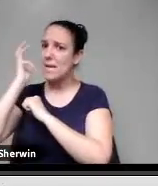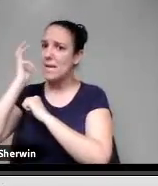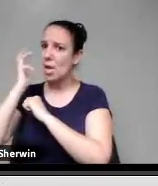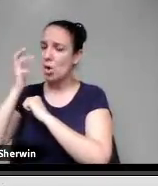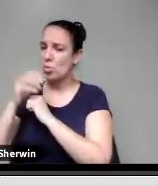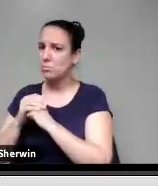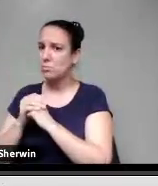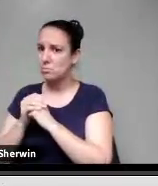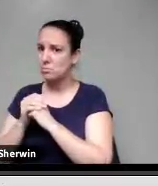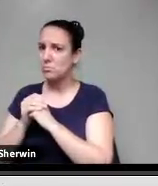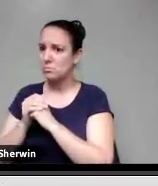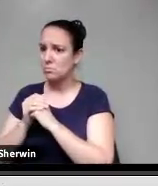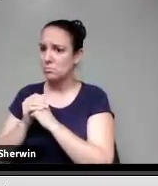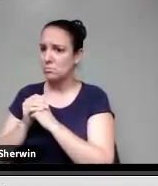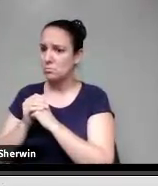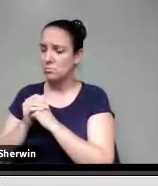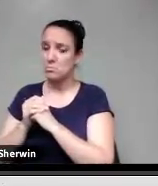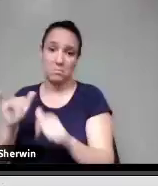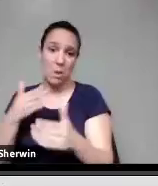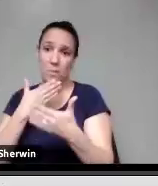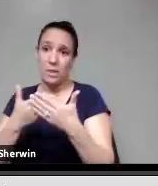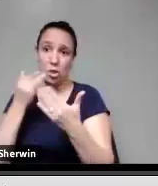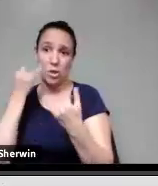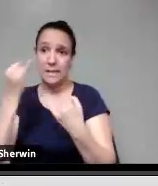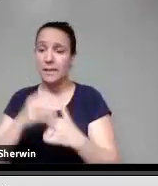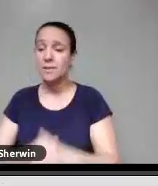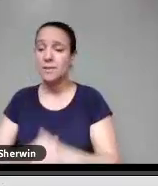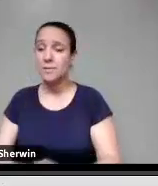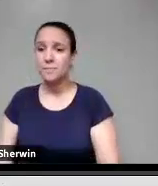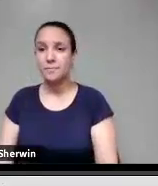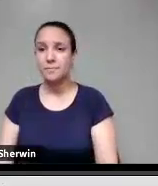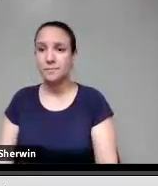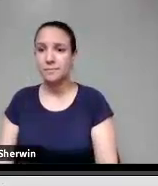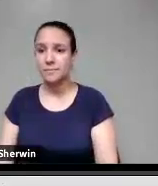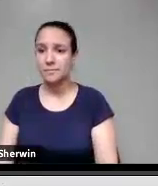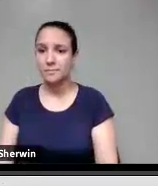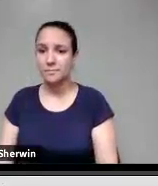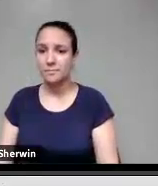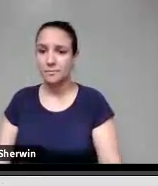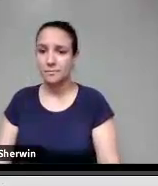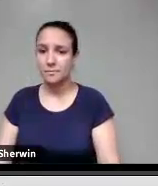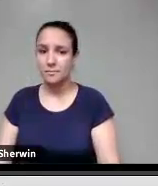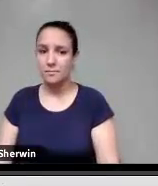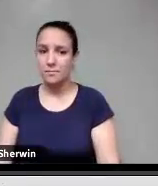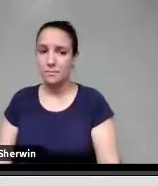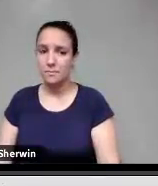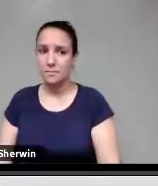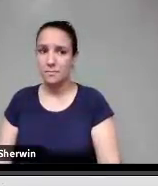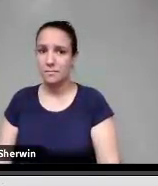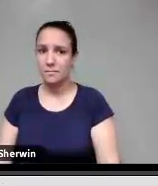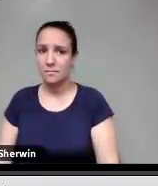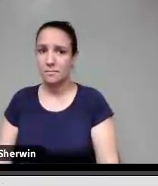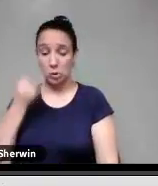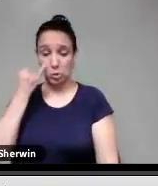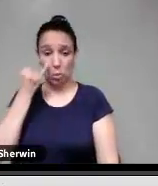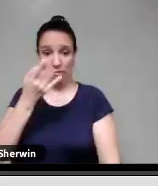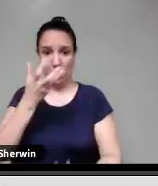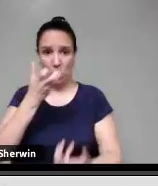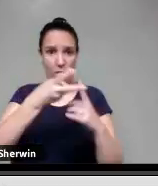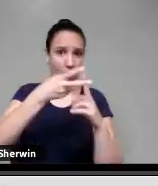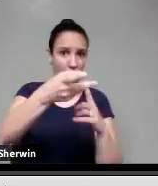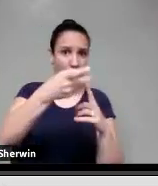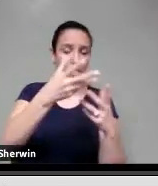and they're more than happy to do that. So sometimes announcing it on a radio station that they might listen to will draw them in. Contact houses